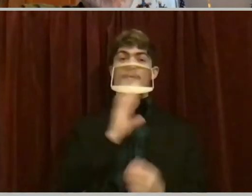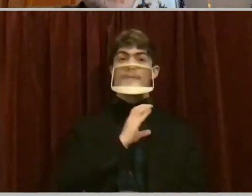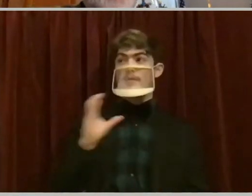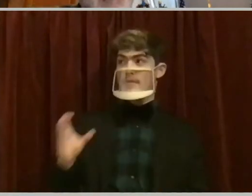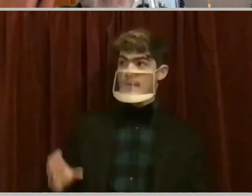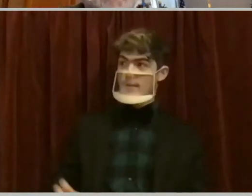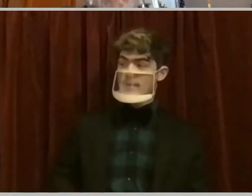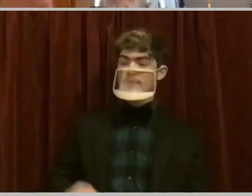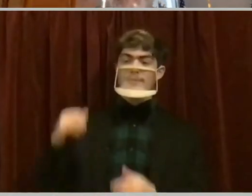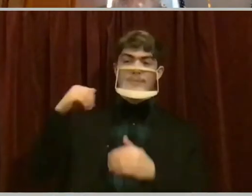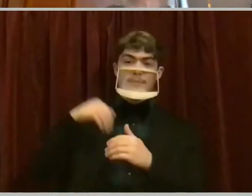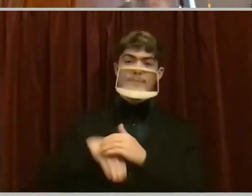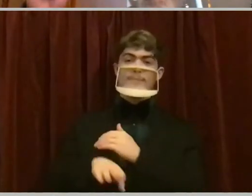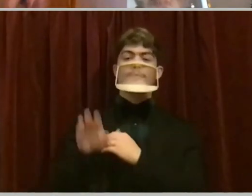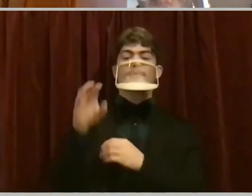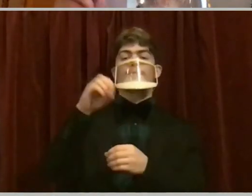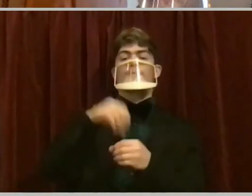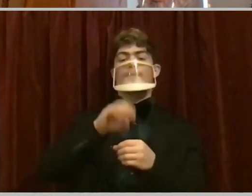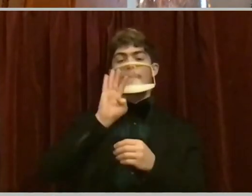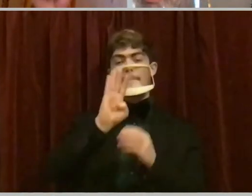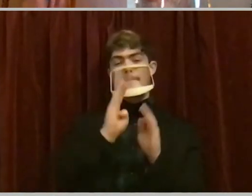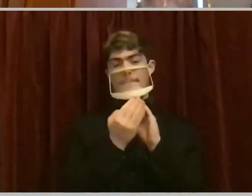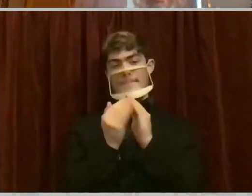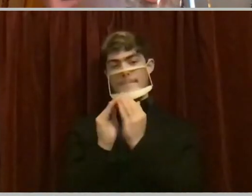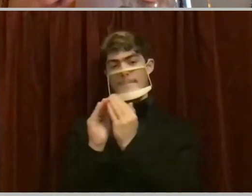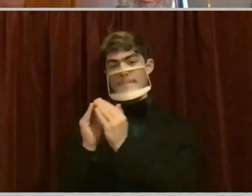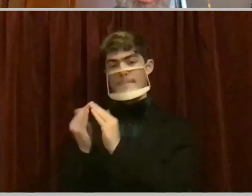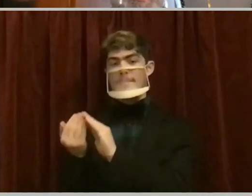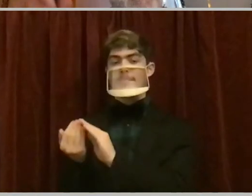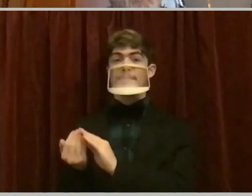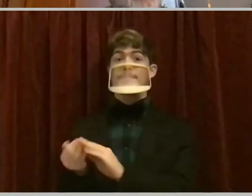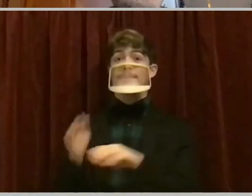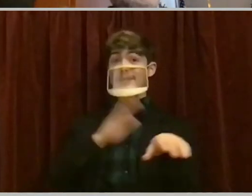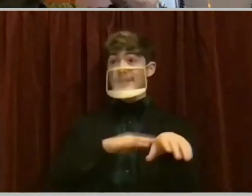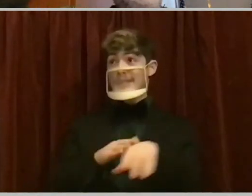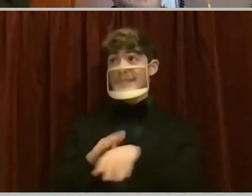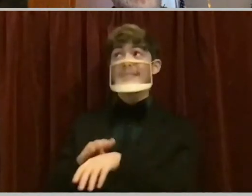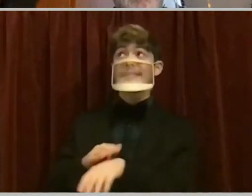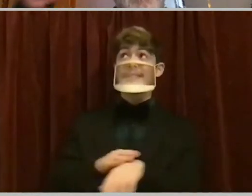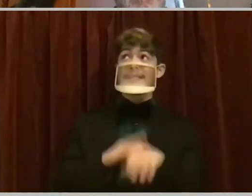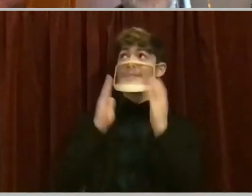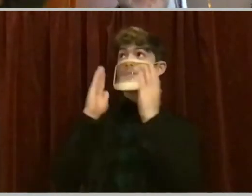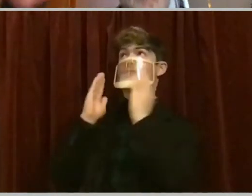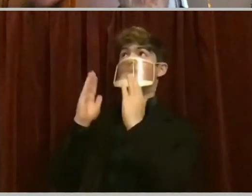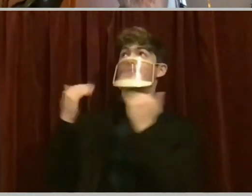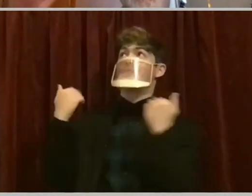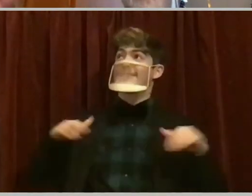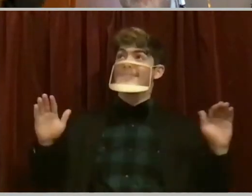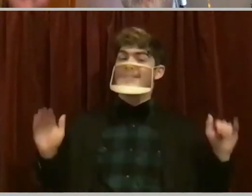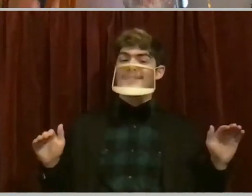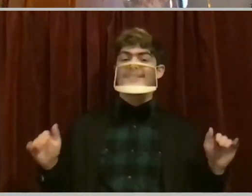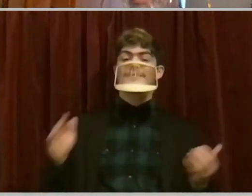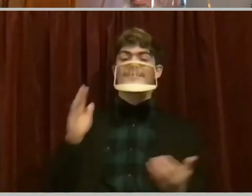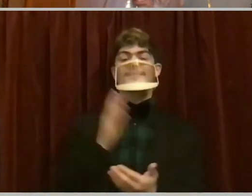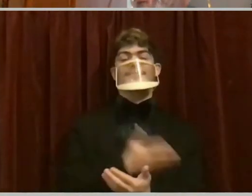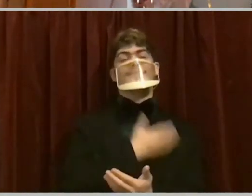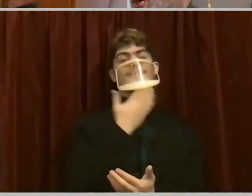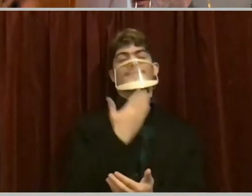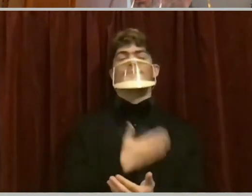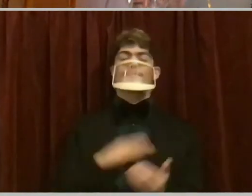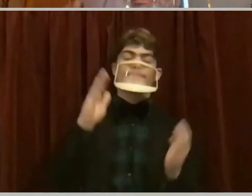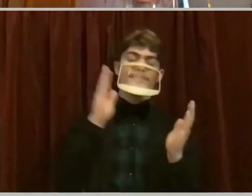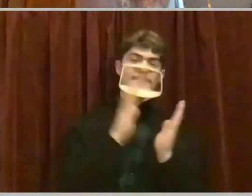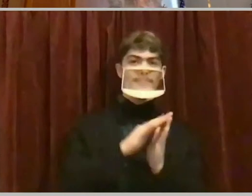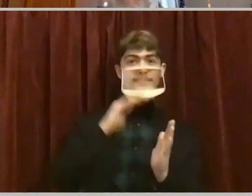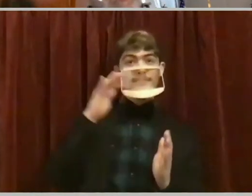proclaim, Christ is born in Bethlehem. Hark, the herald